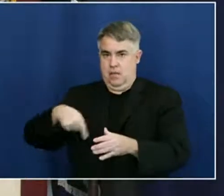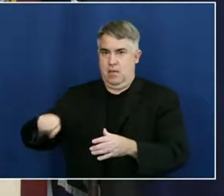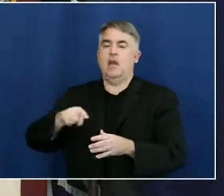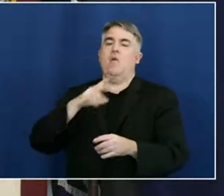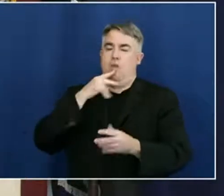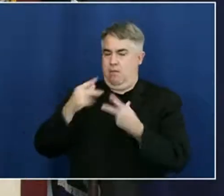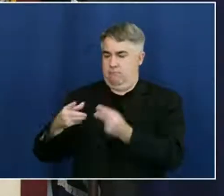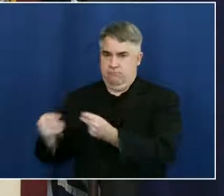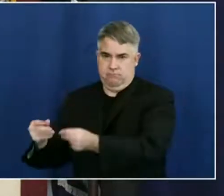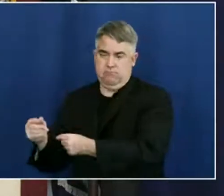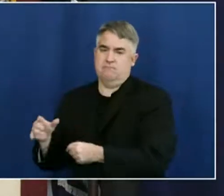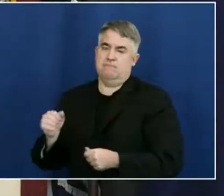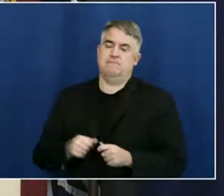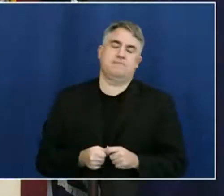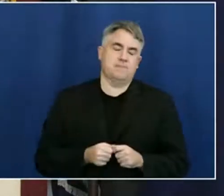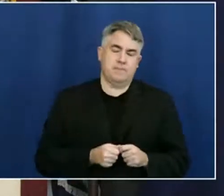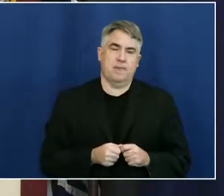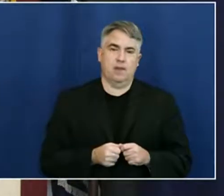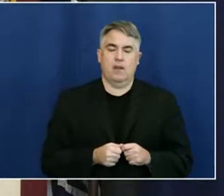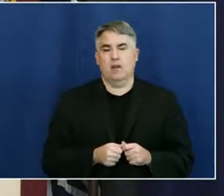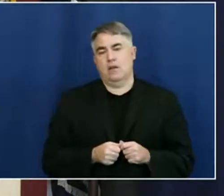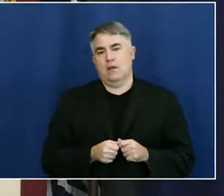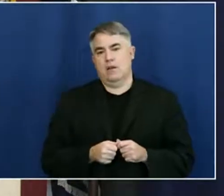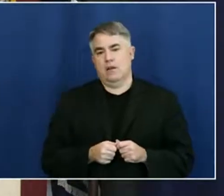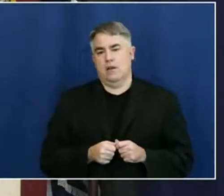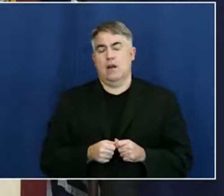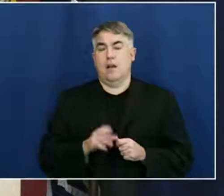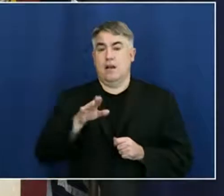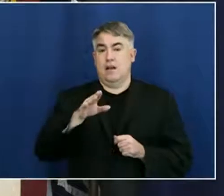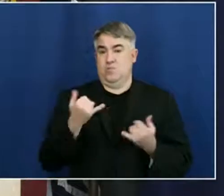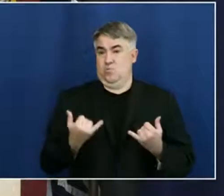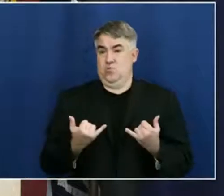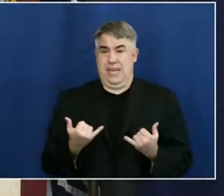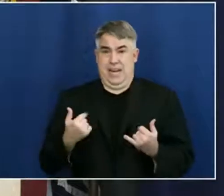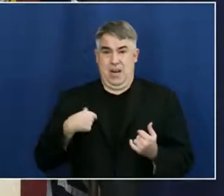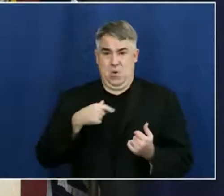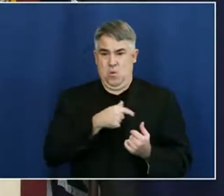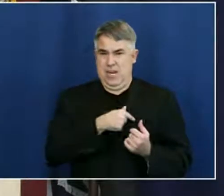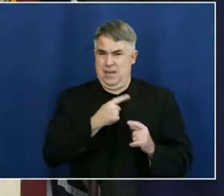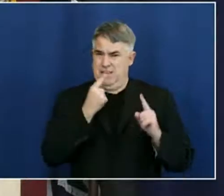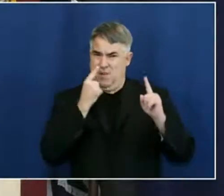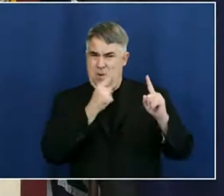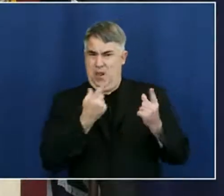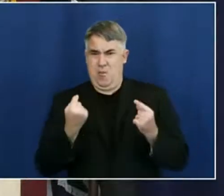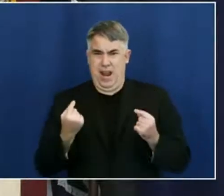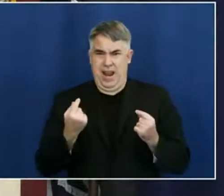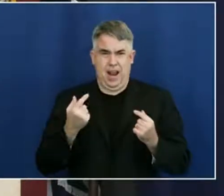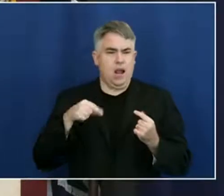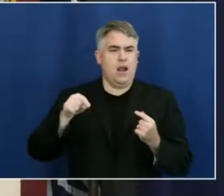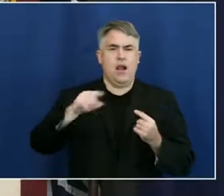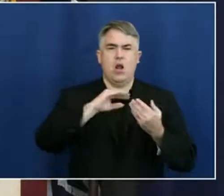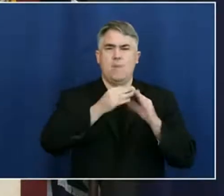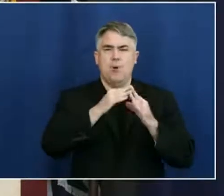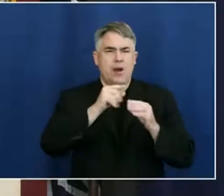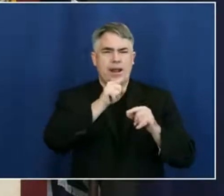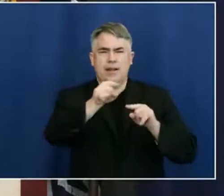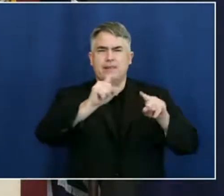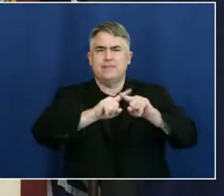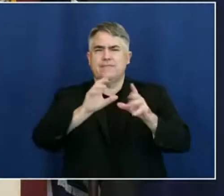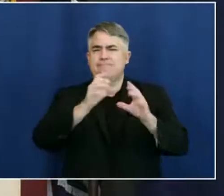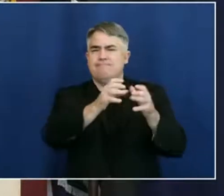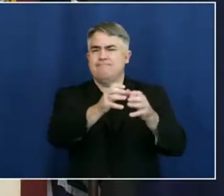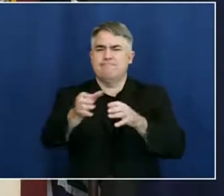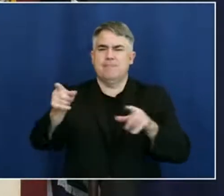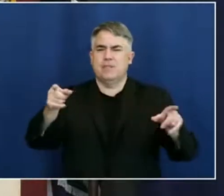pursuing a very robust effort with a particular focus on reaching those communities hardest to reach, those underserved communities, those